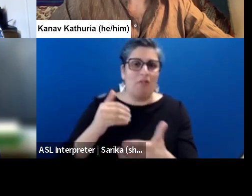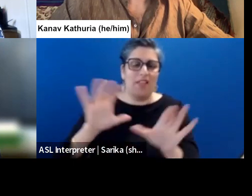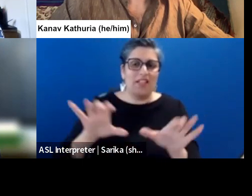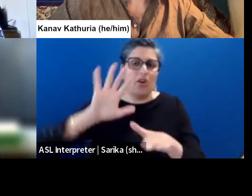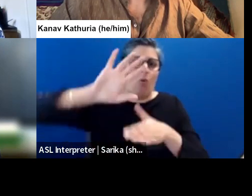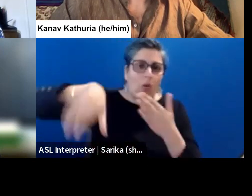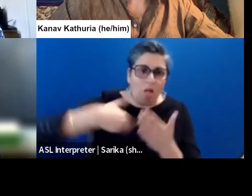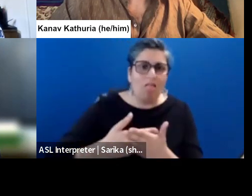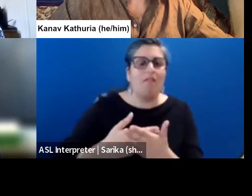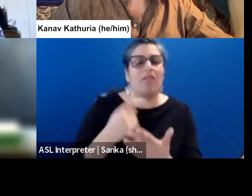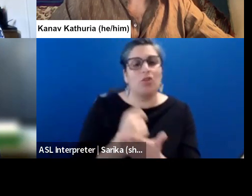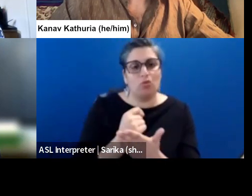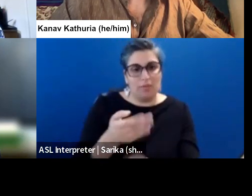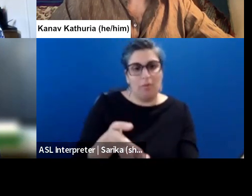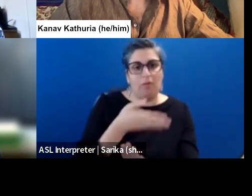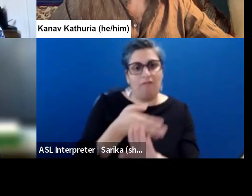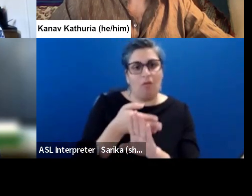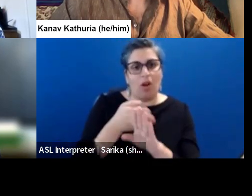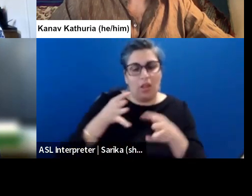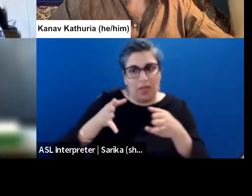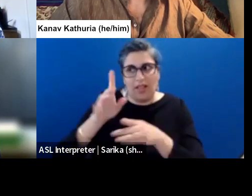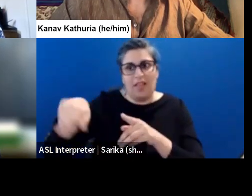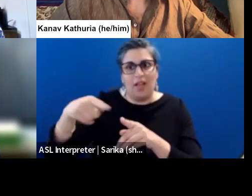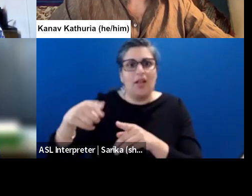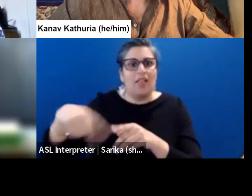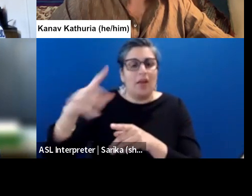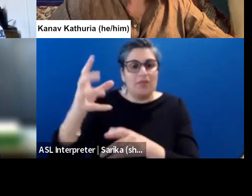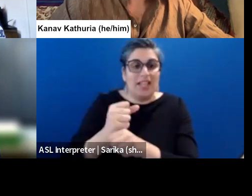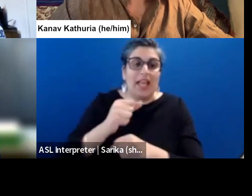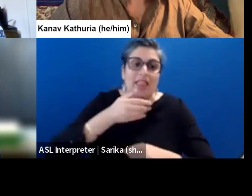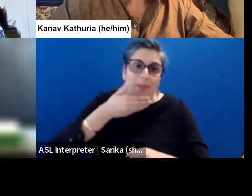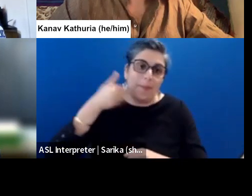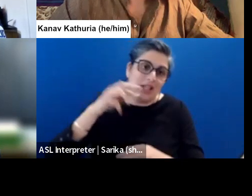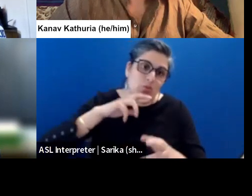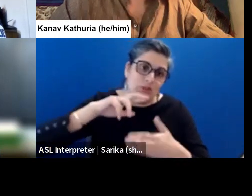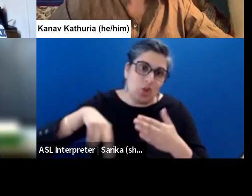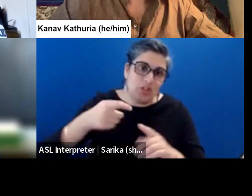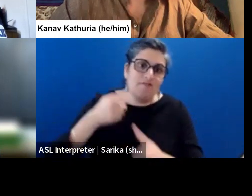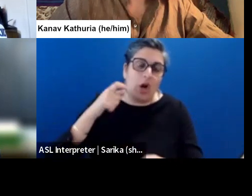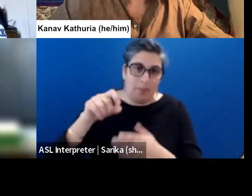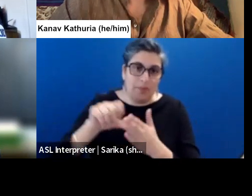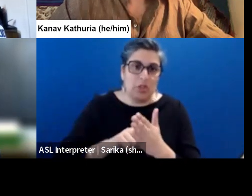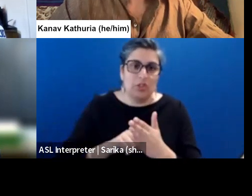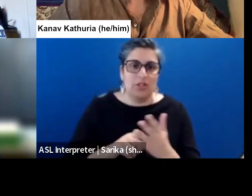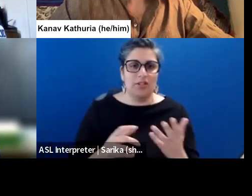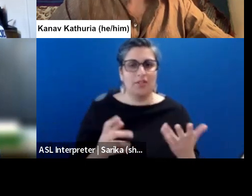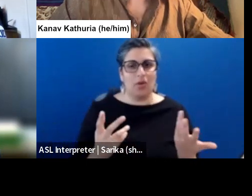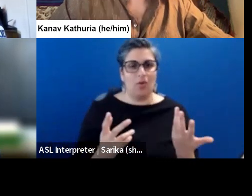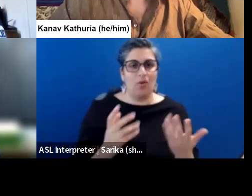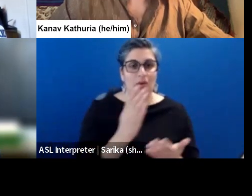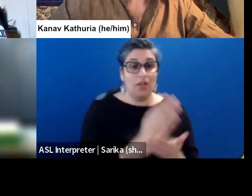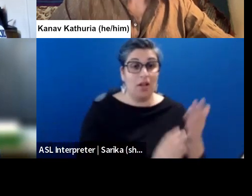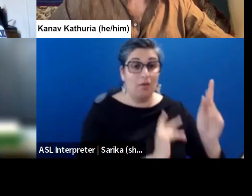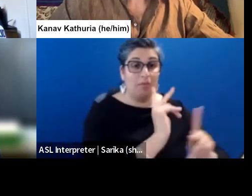of the treatment beforehand that would have allowed them to get the best results. So it ended up that some people got surgical care